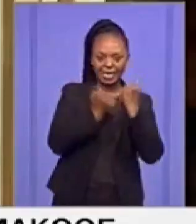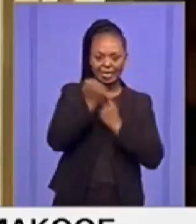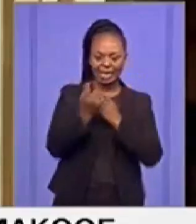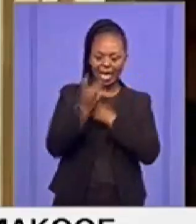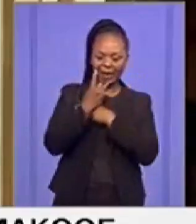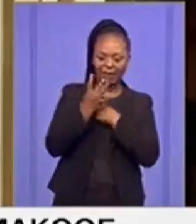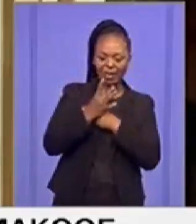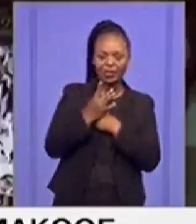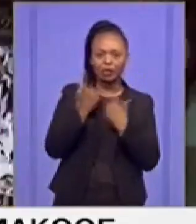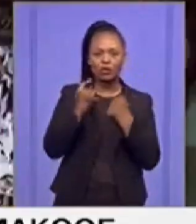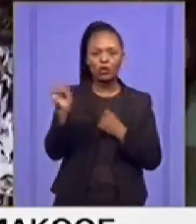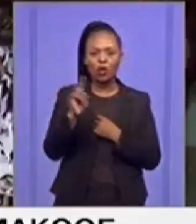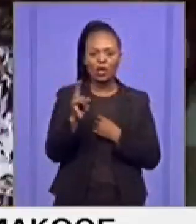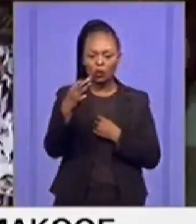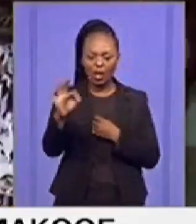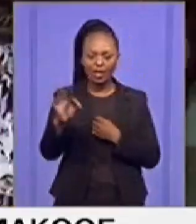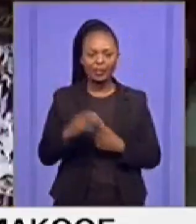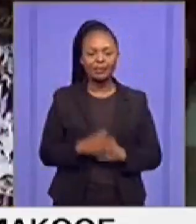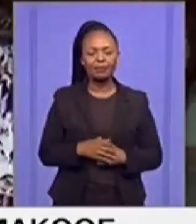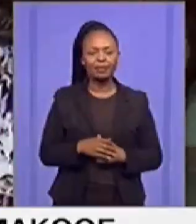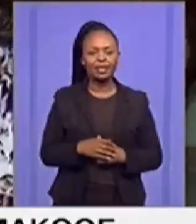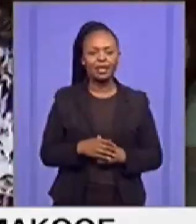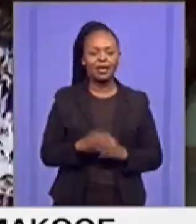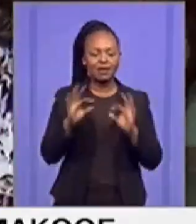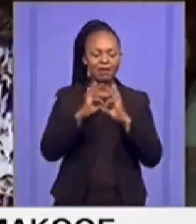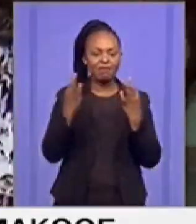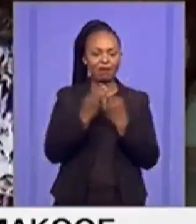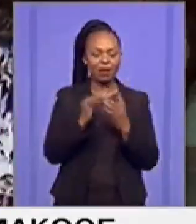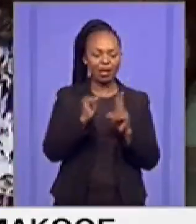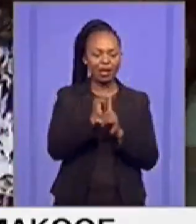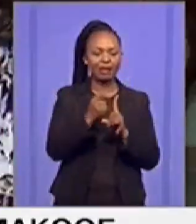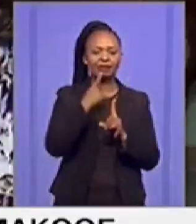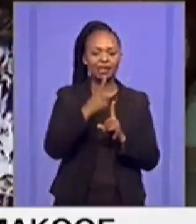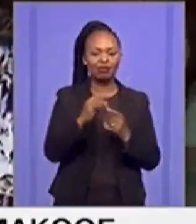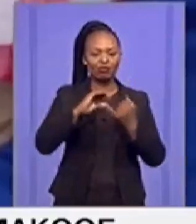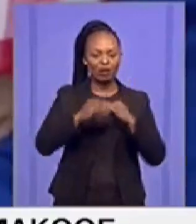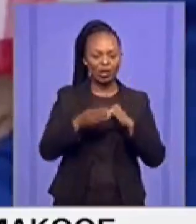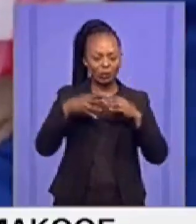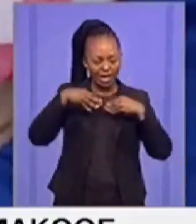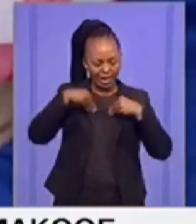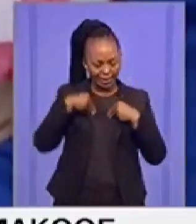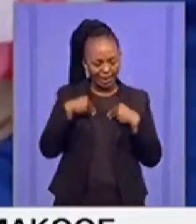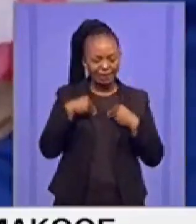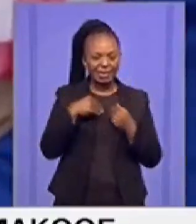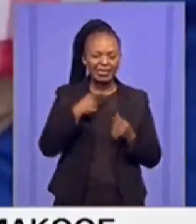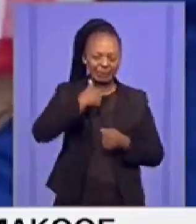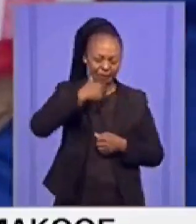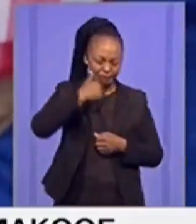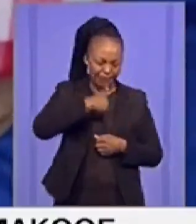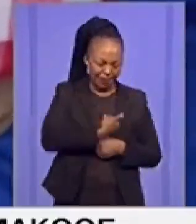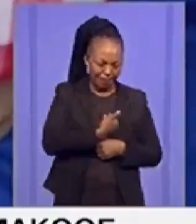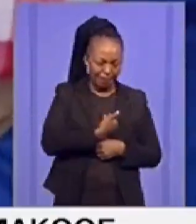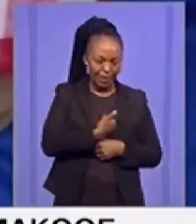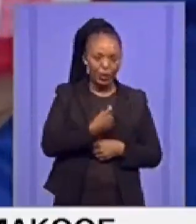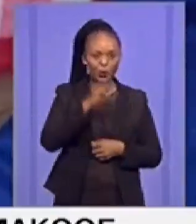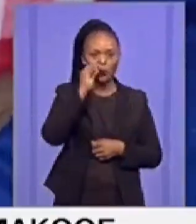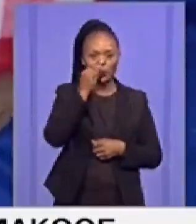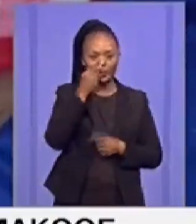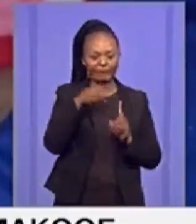say what is he doing correctly. Balelapa ba re ba ntse ba leka ho amohela ditaba tse bohloko tsa ho lahlehelwa